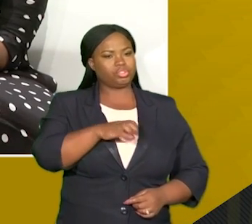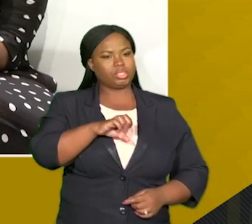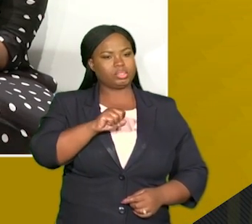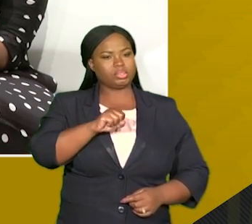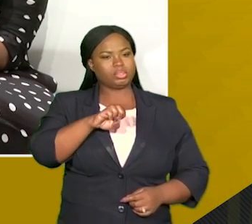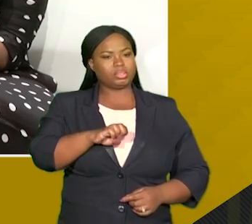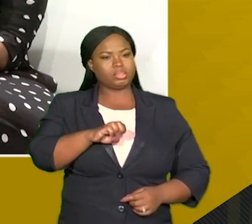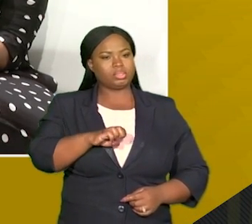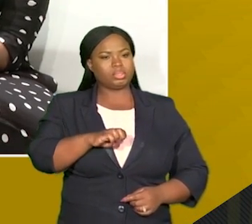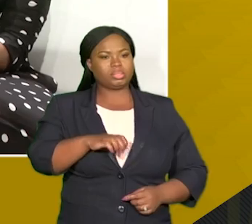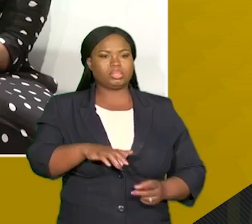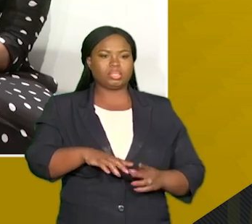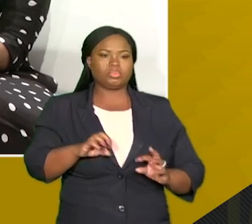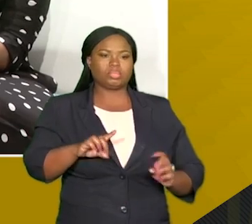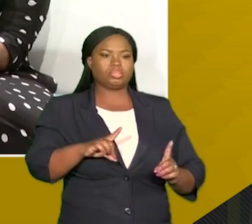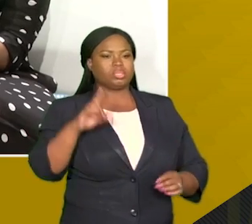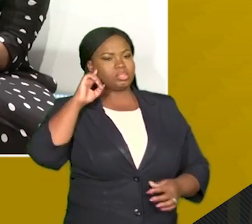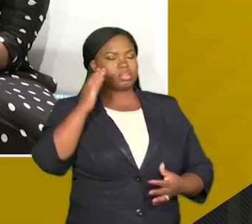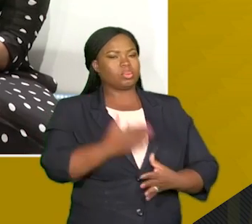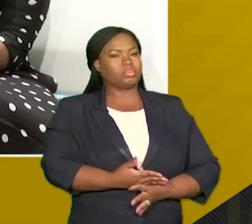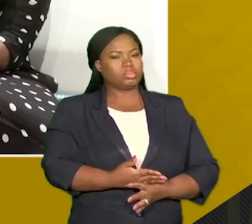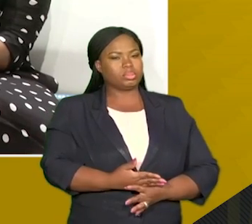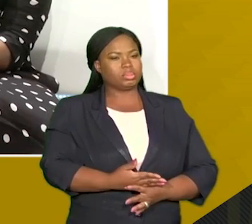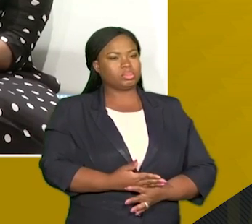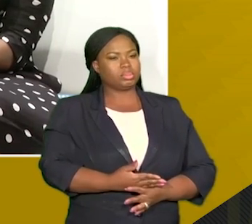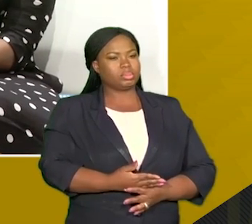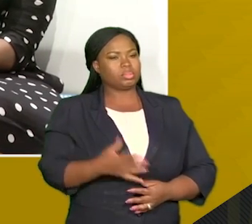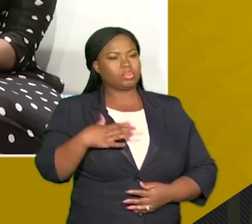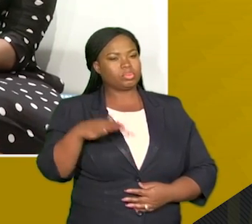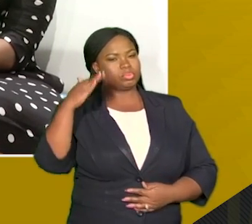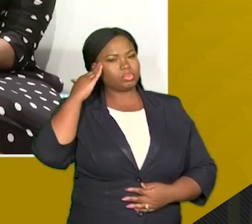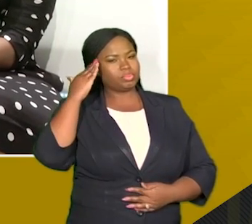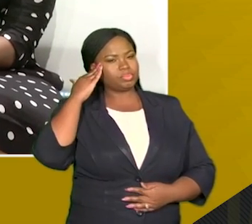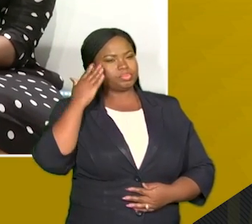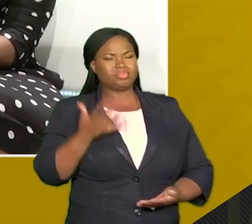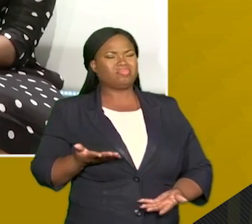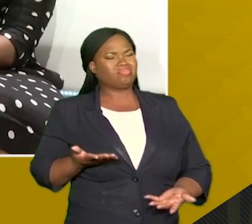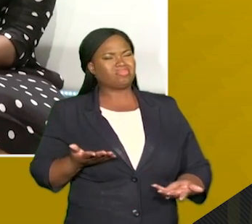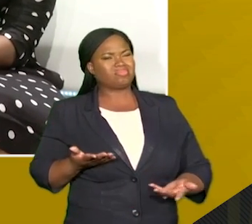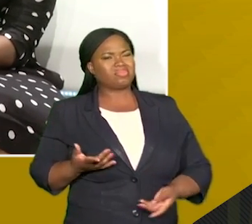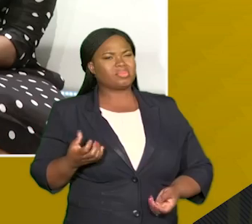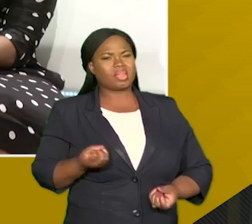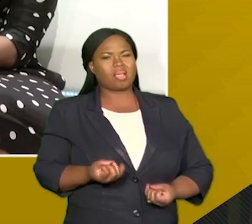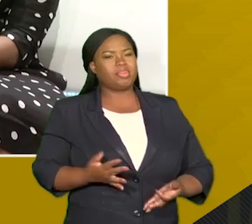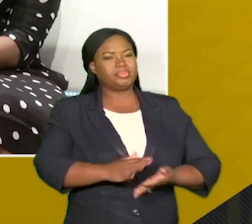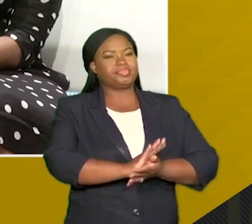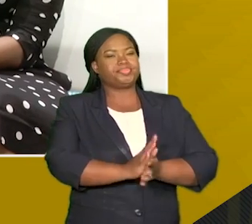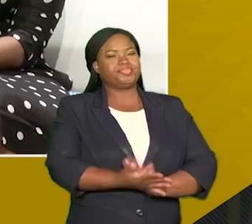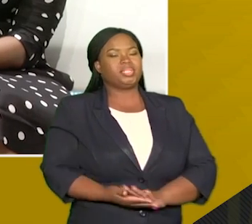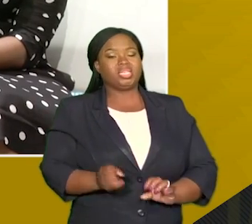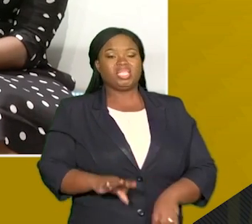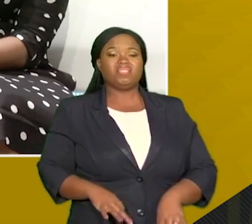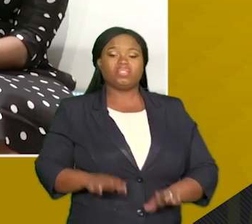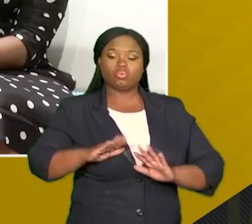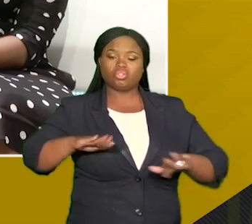Enbert, who's an educational psychologist. How much damage could be done or if we just leave